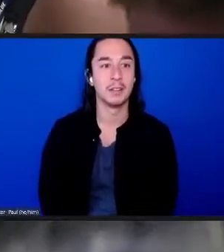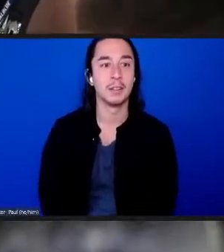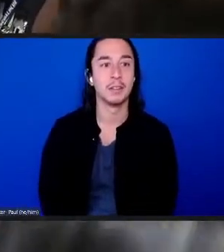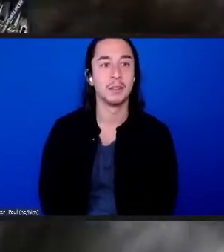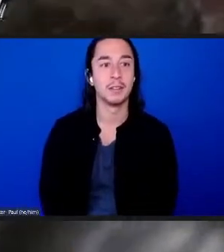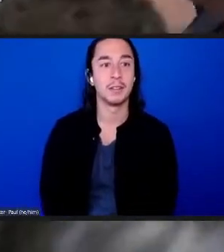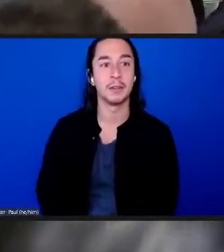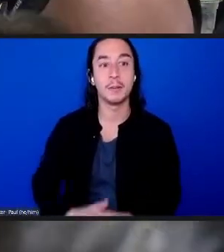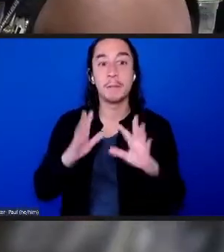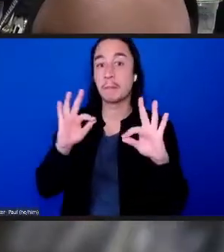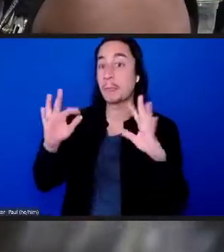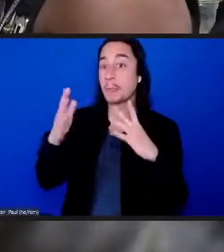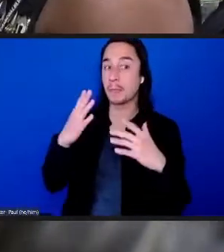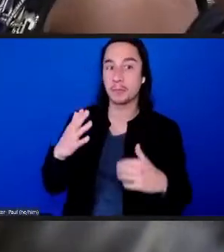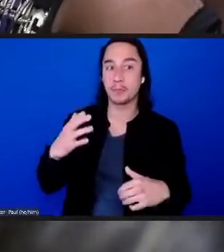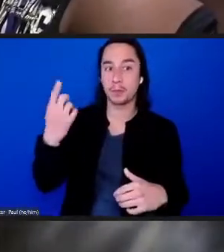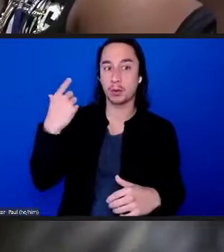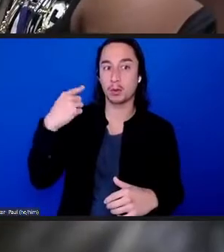Good morning, everybody.